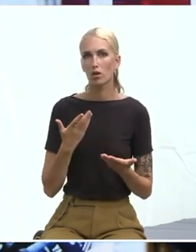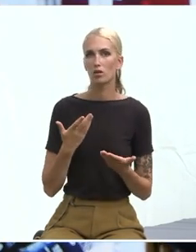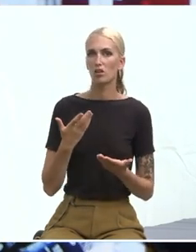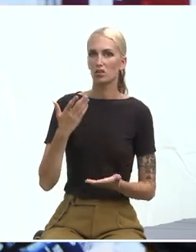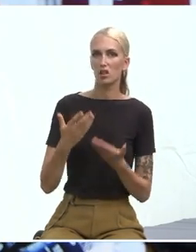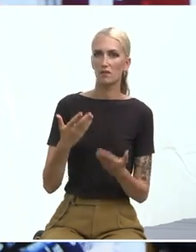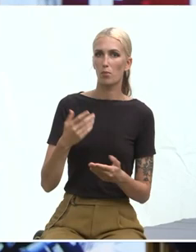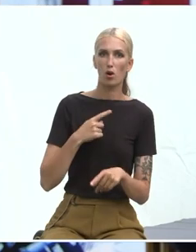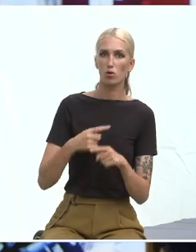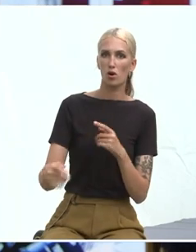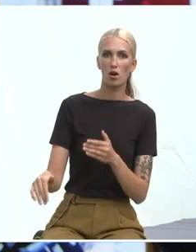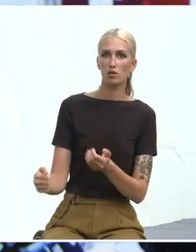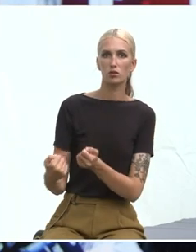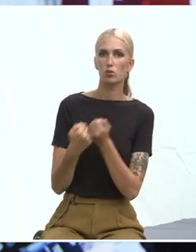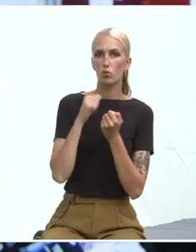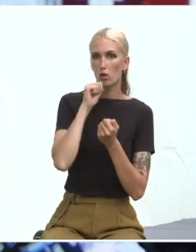backfire, but you need to keep trying. So